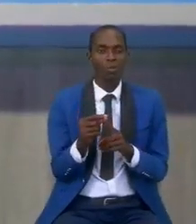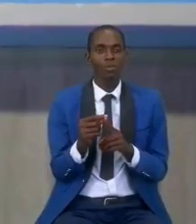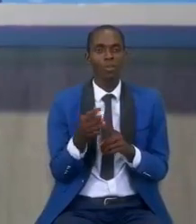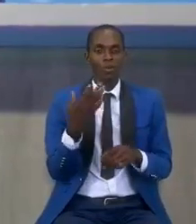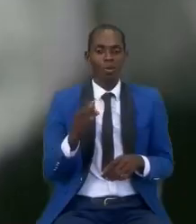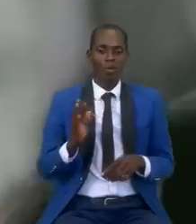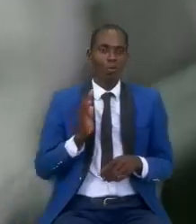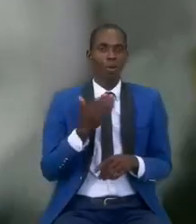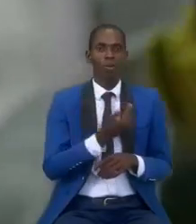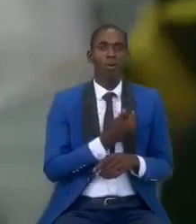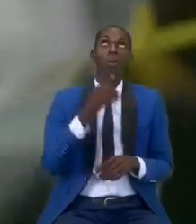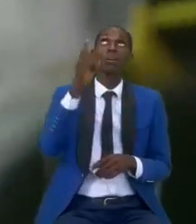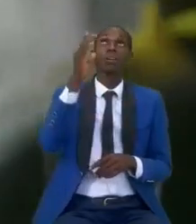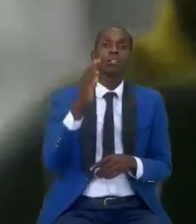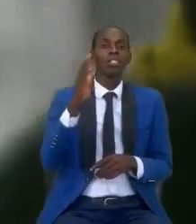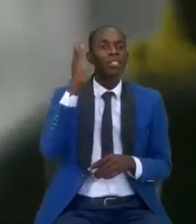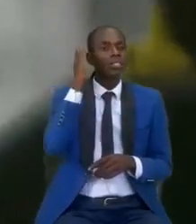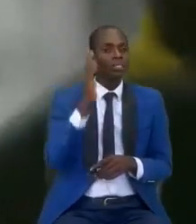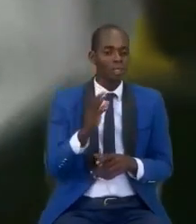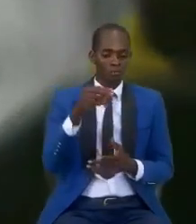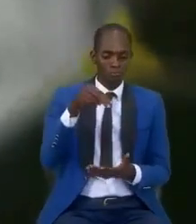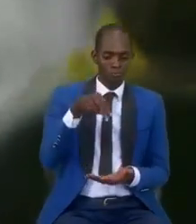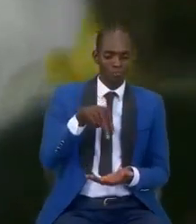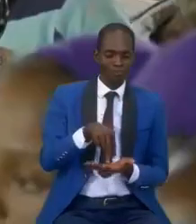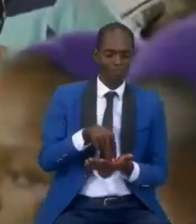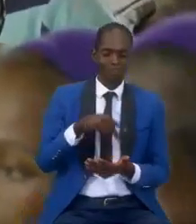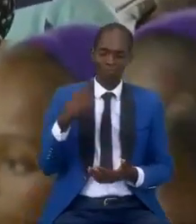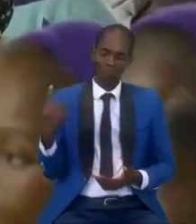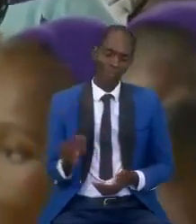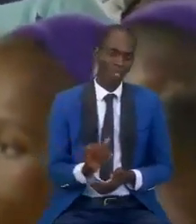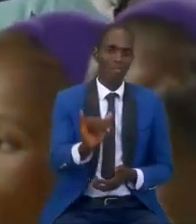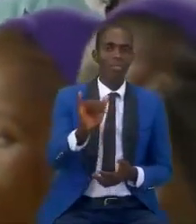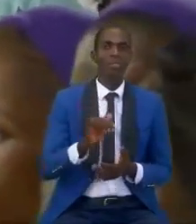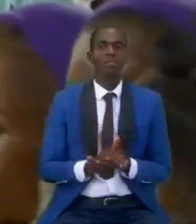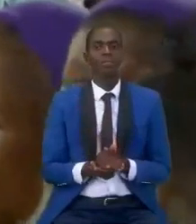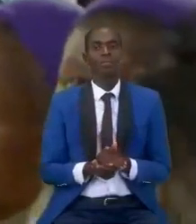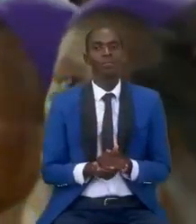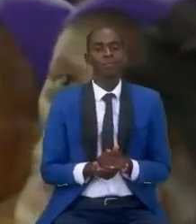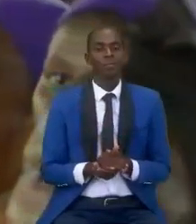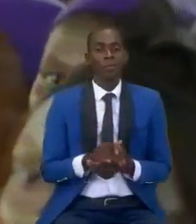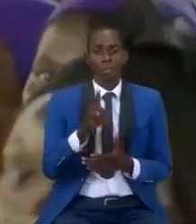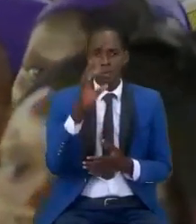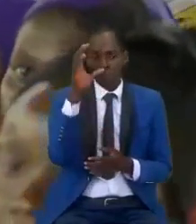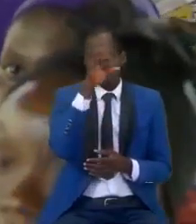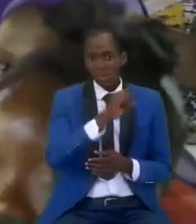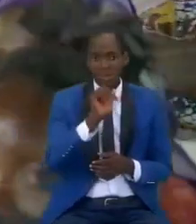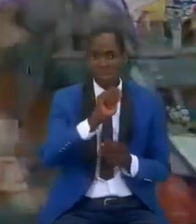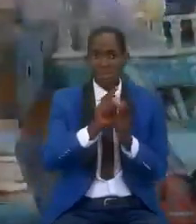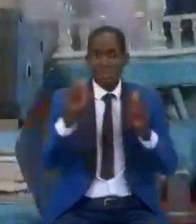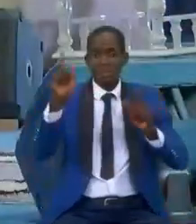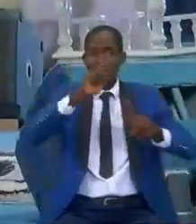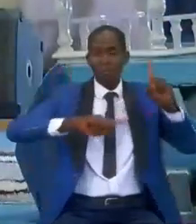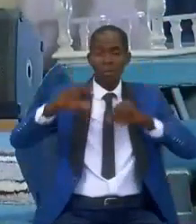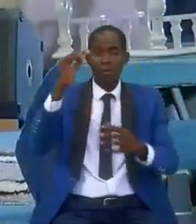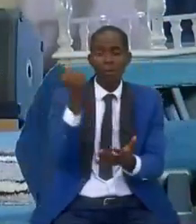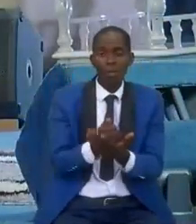forever. You missed a great amen. The word of our God, the word